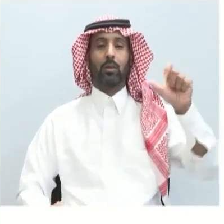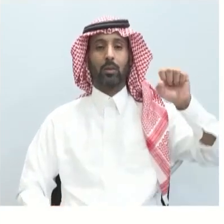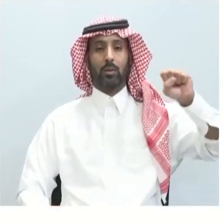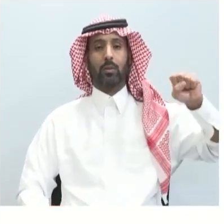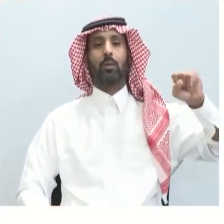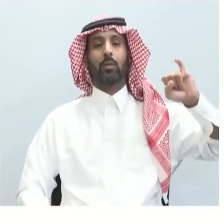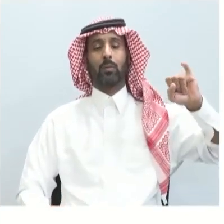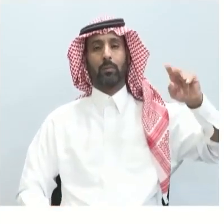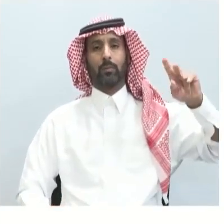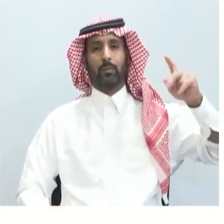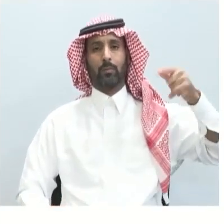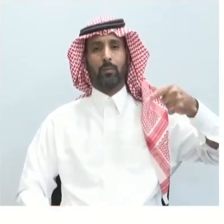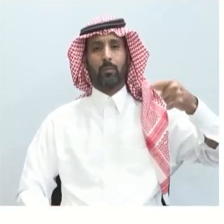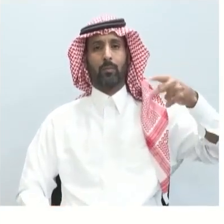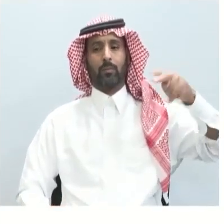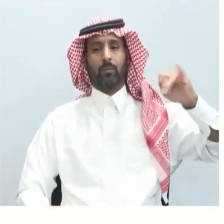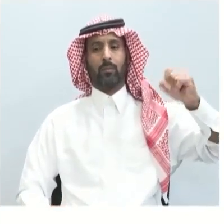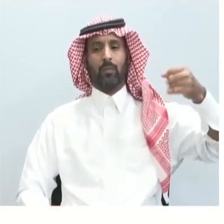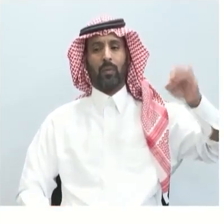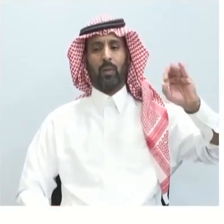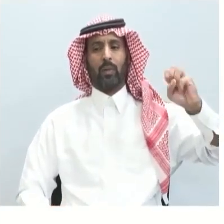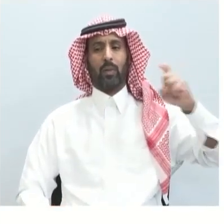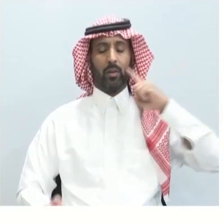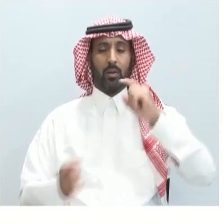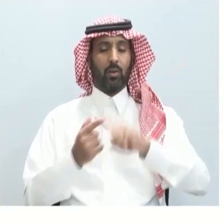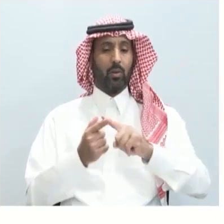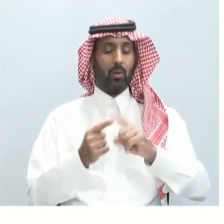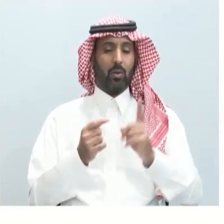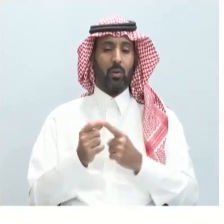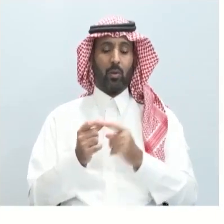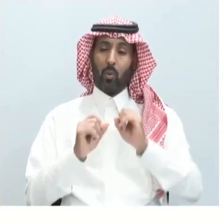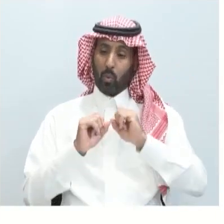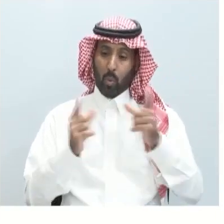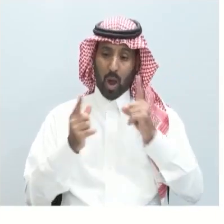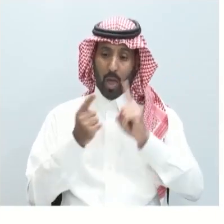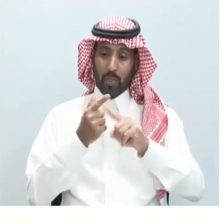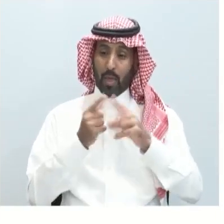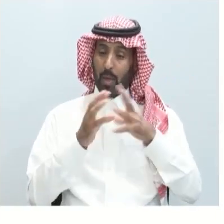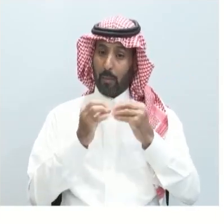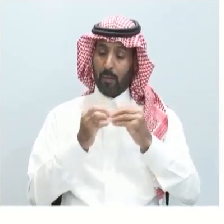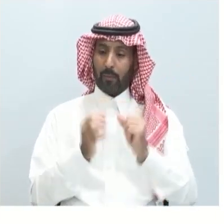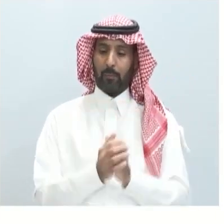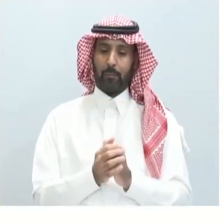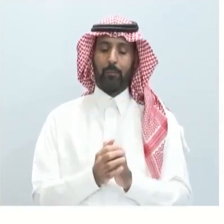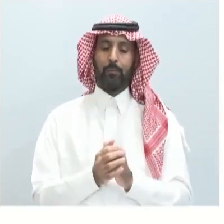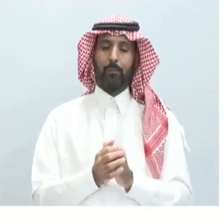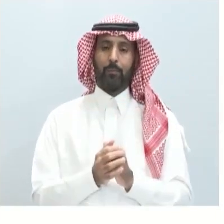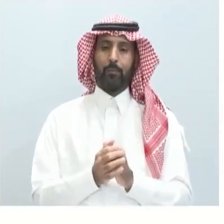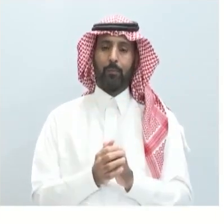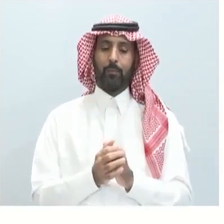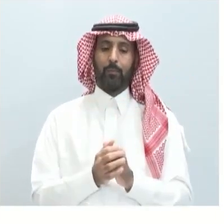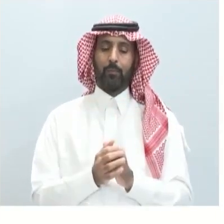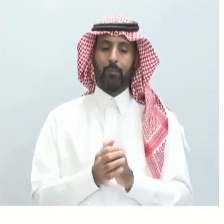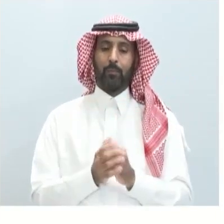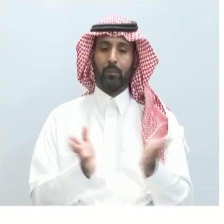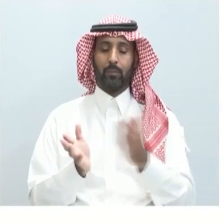significant in the text in paragraph one? And what does significant mean? So